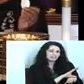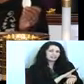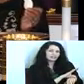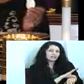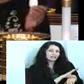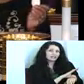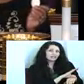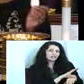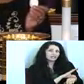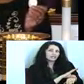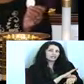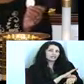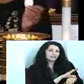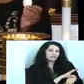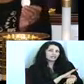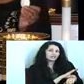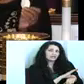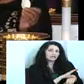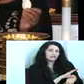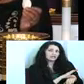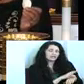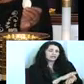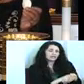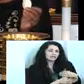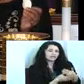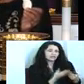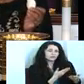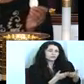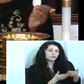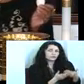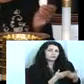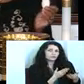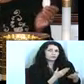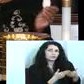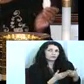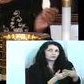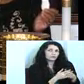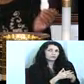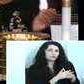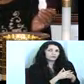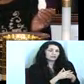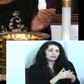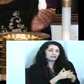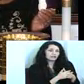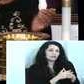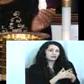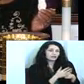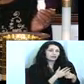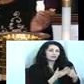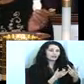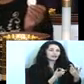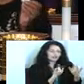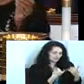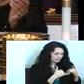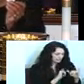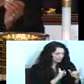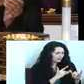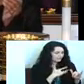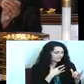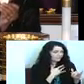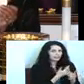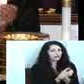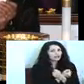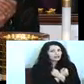where that I might be the least in color and be loved and feel that love.